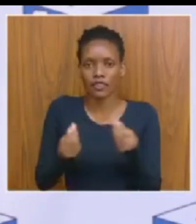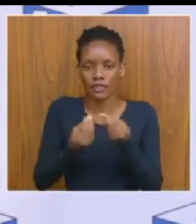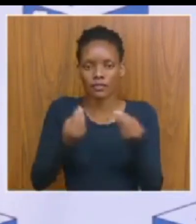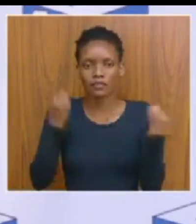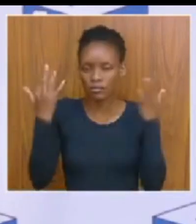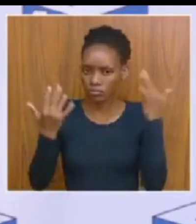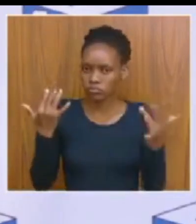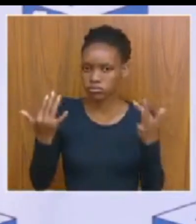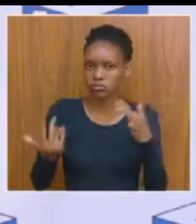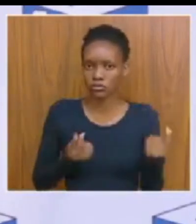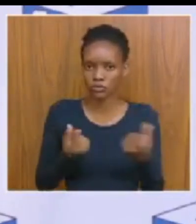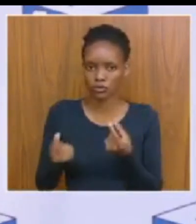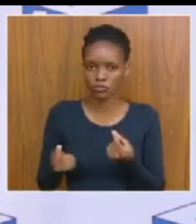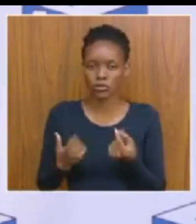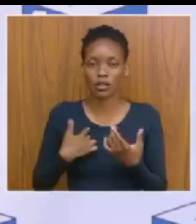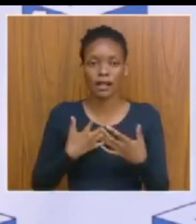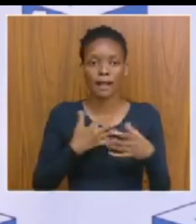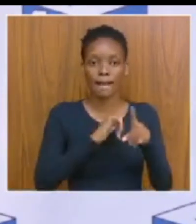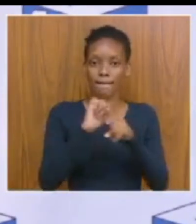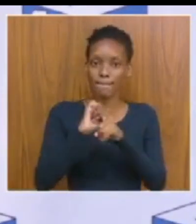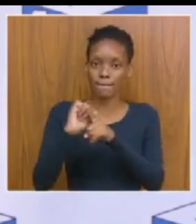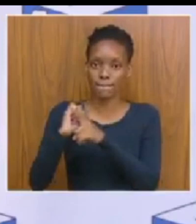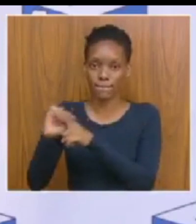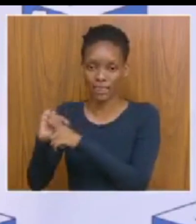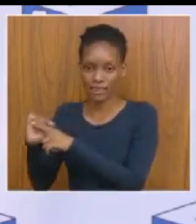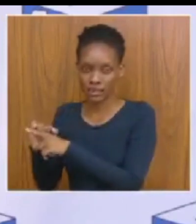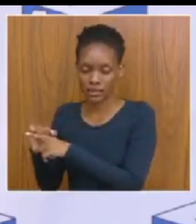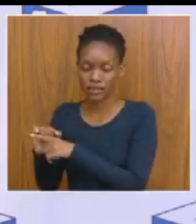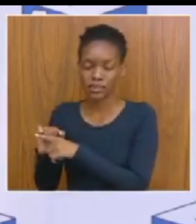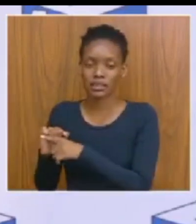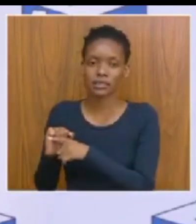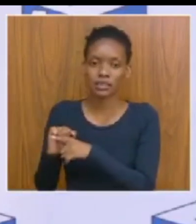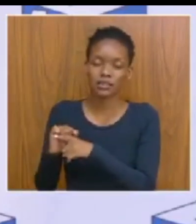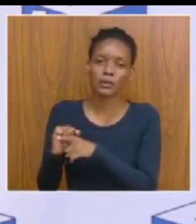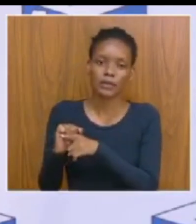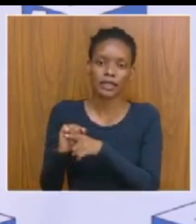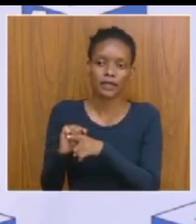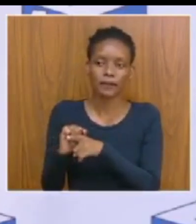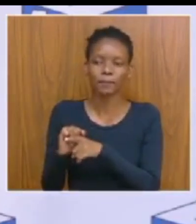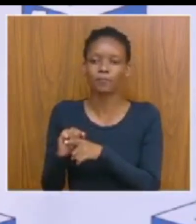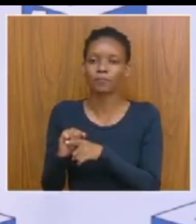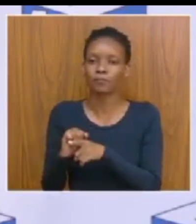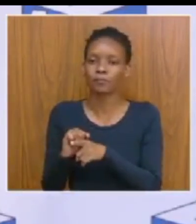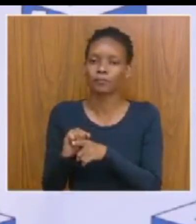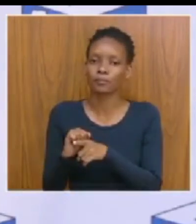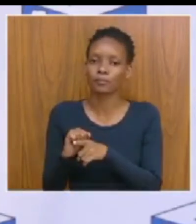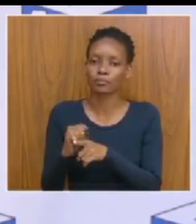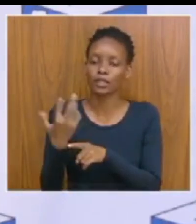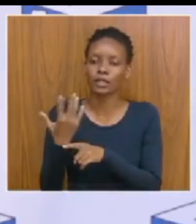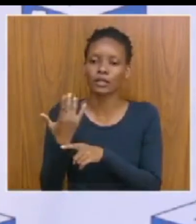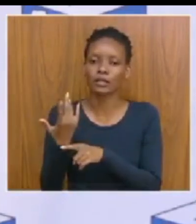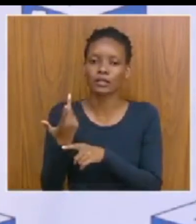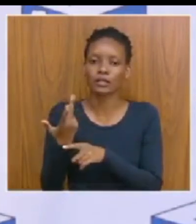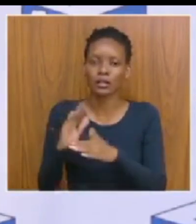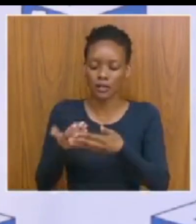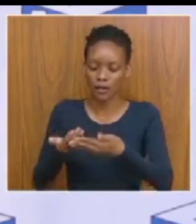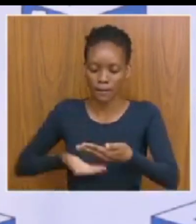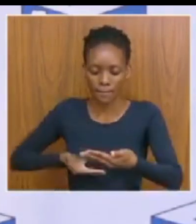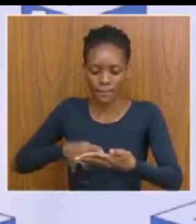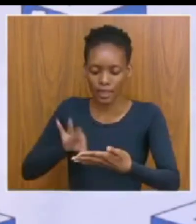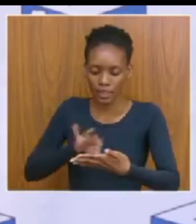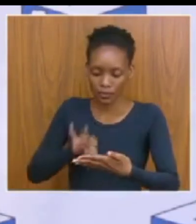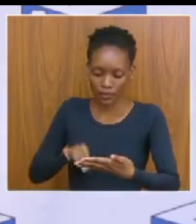it codifies practices as it relates to how ballots have been